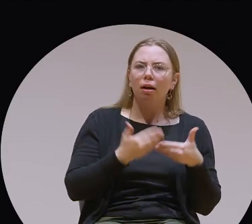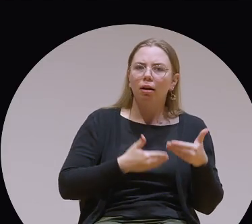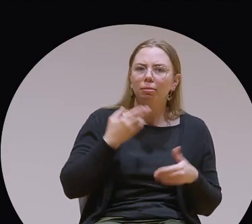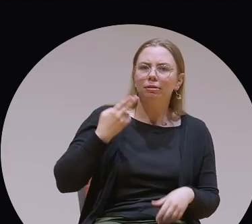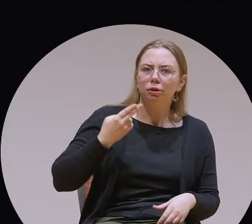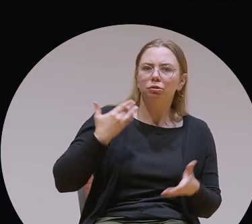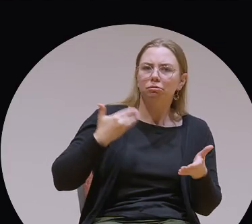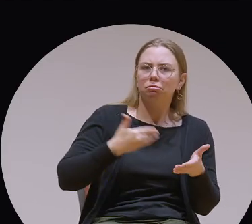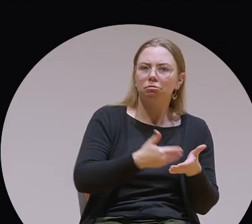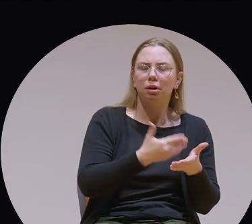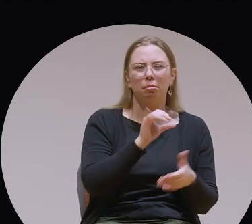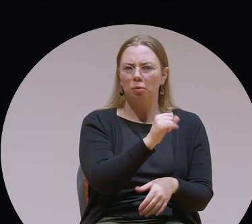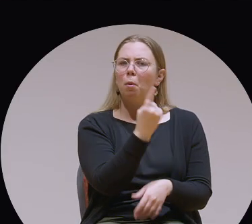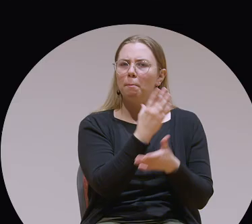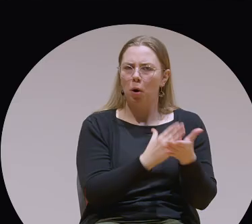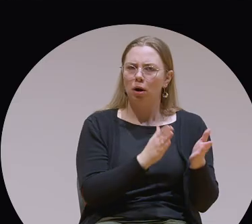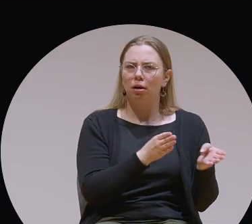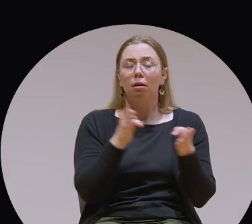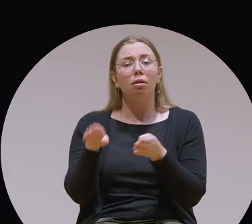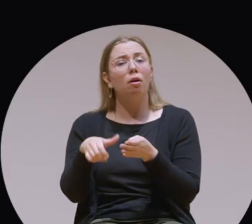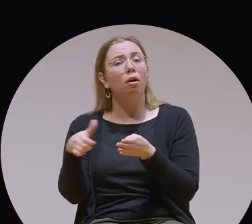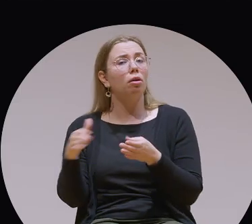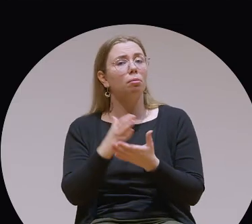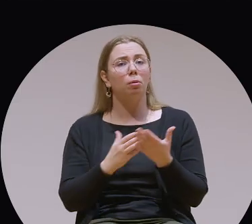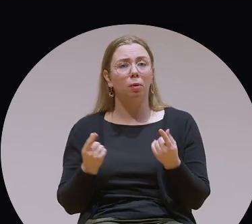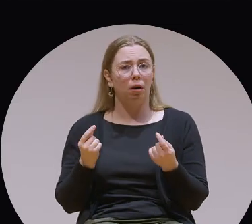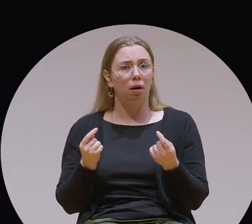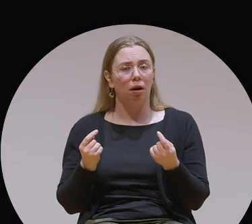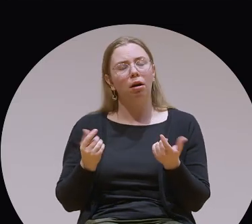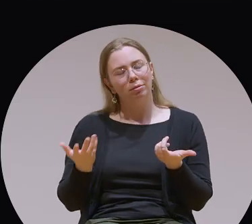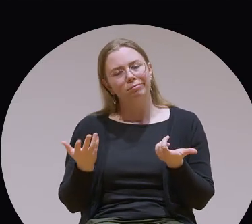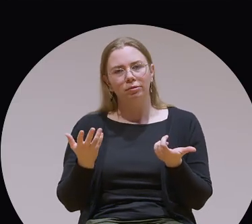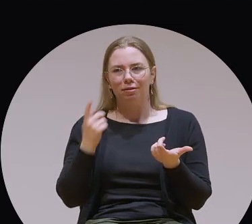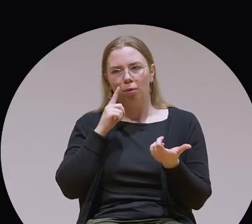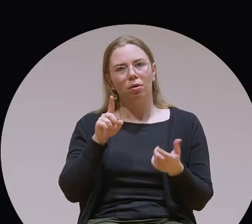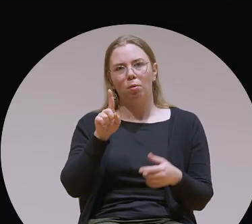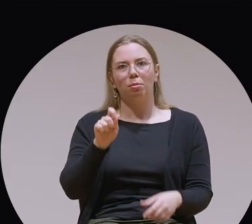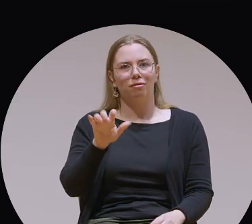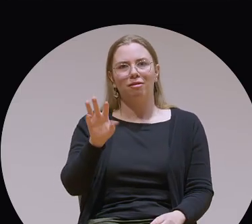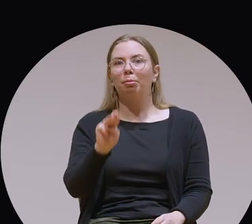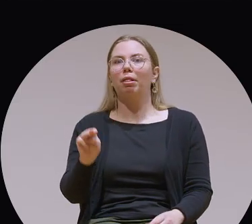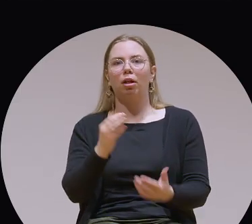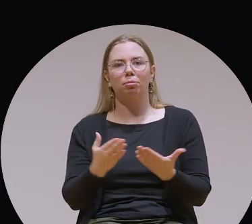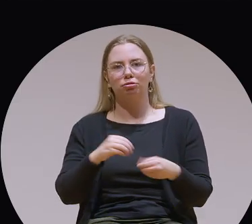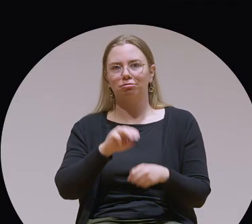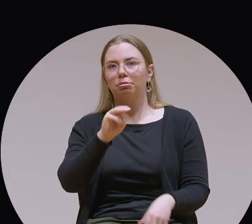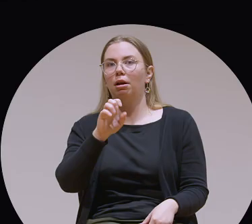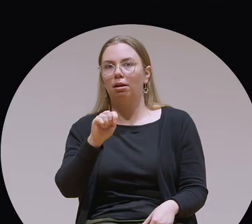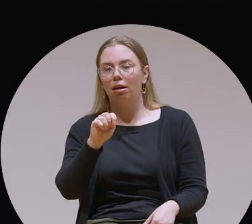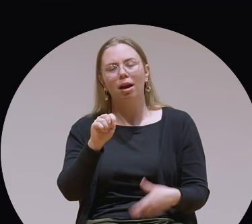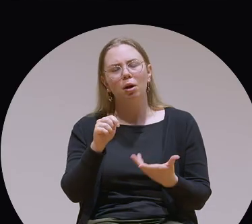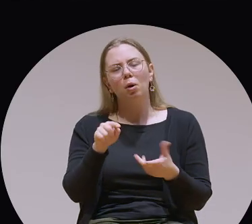focus. Another focus, particularly in looking at the 1.5 million objects in the collection, is looking at